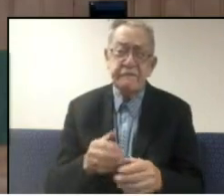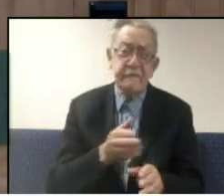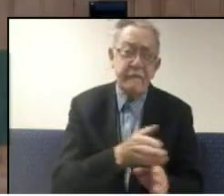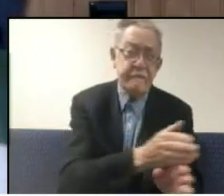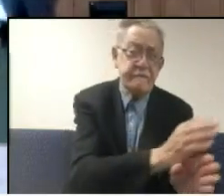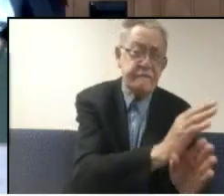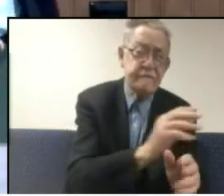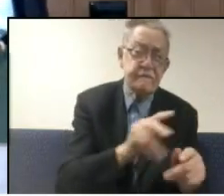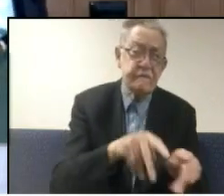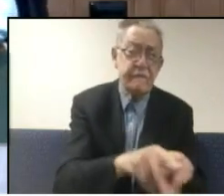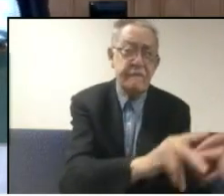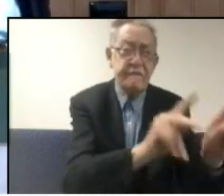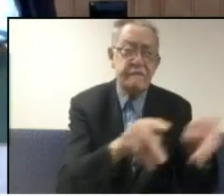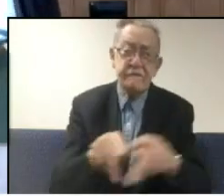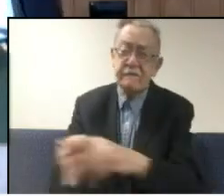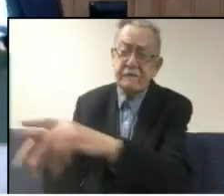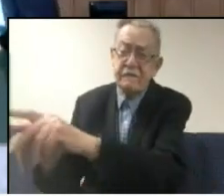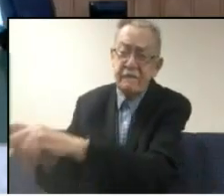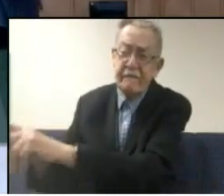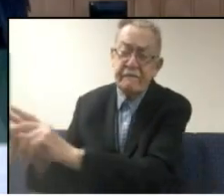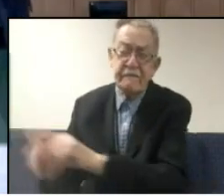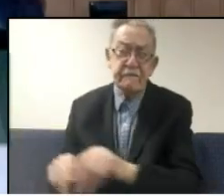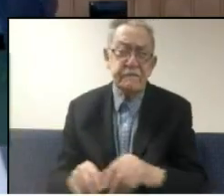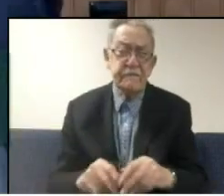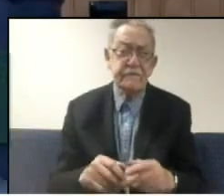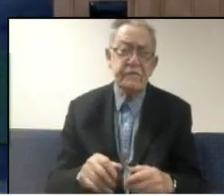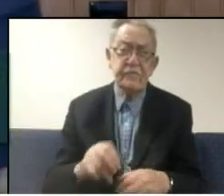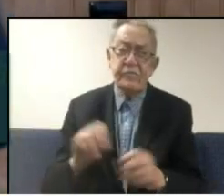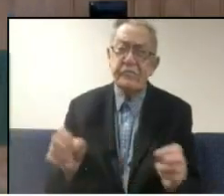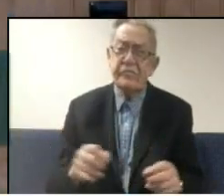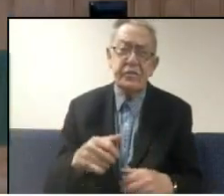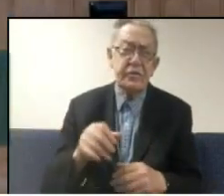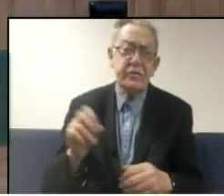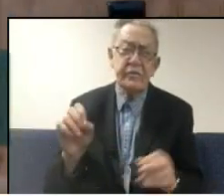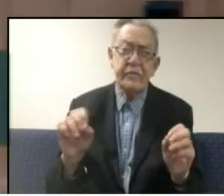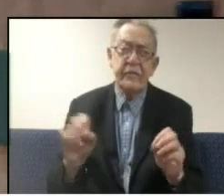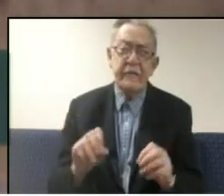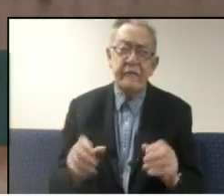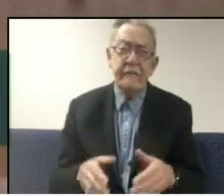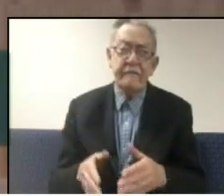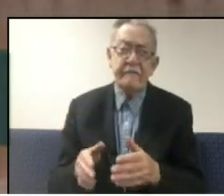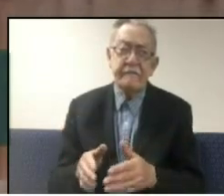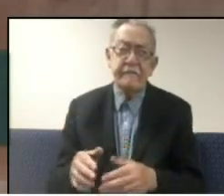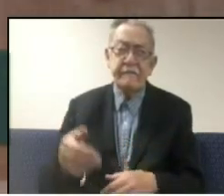might even say God is blessing you in this other. So there's no way God would call you to do something else.